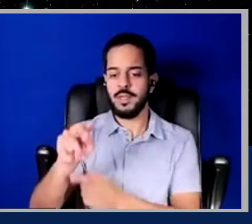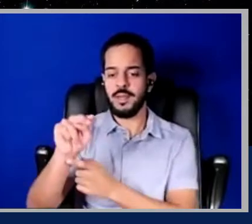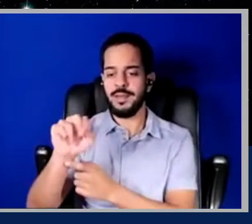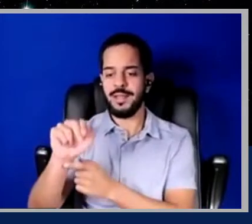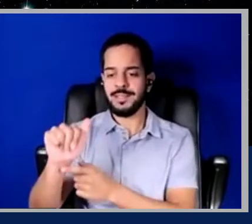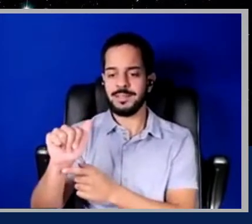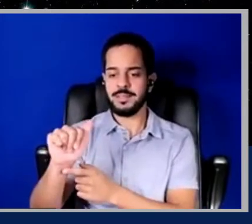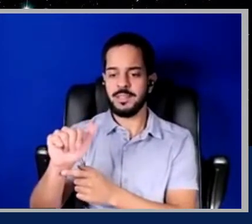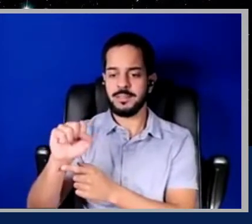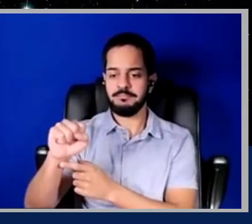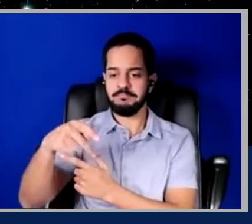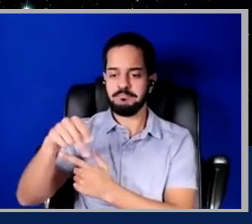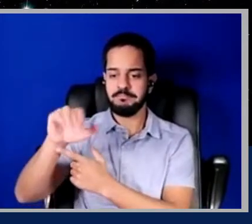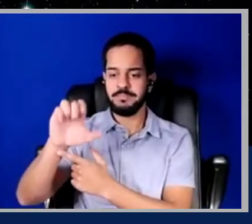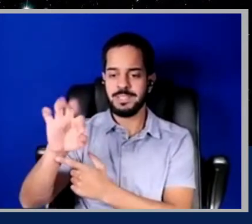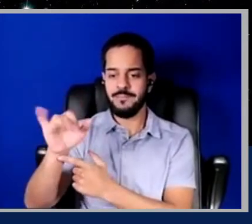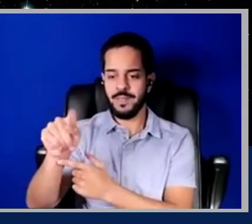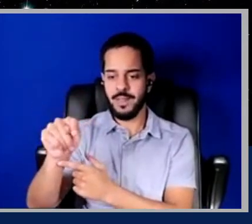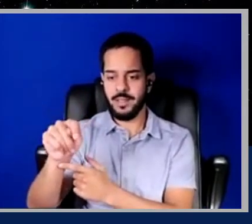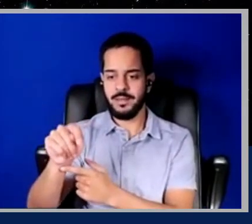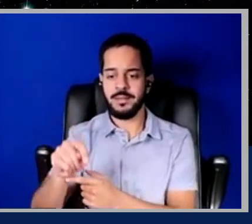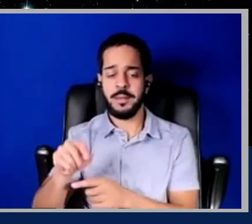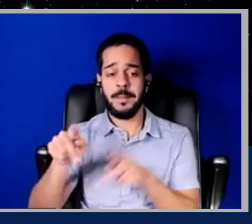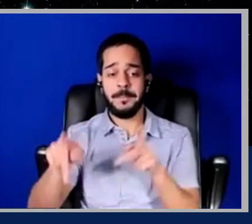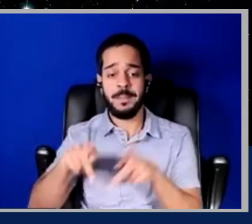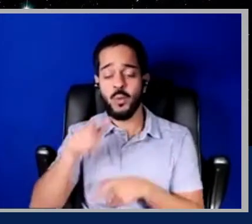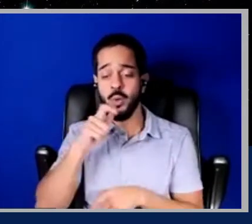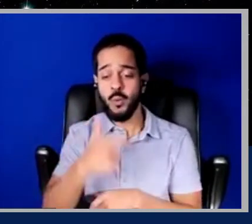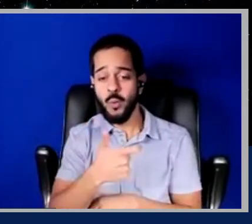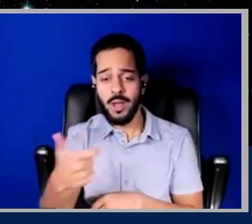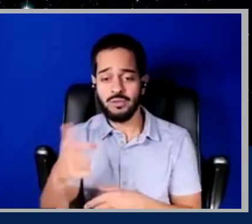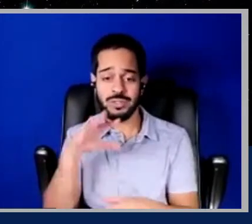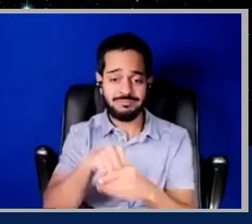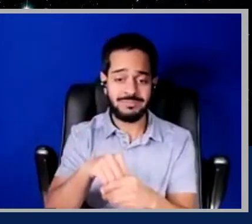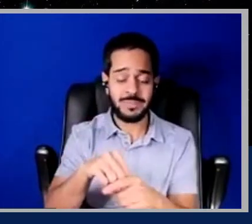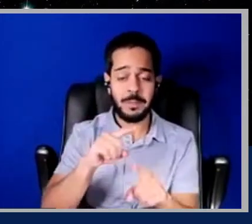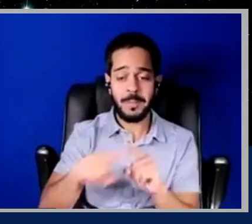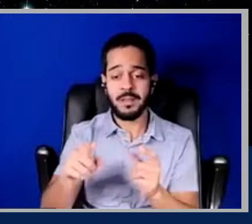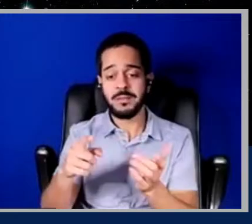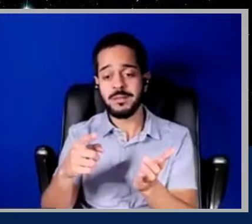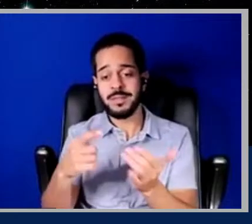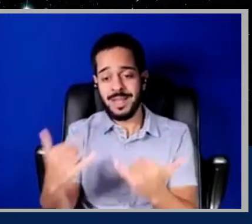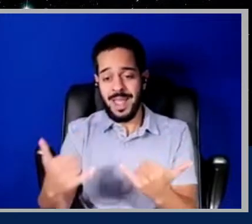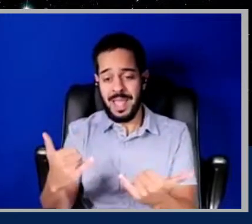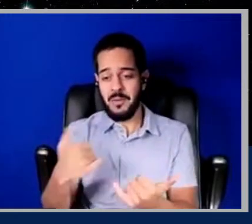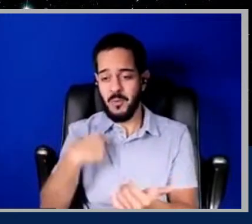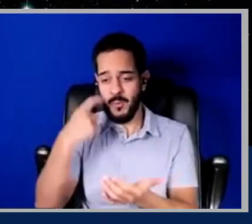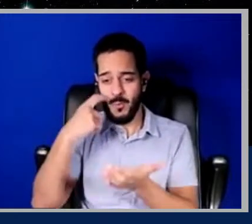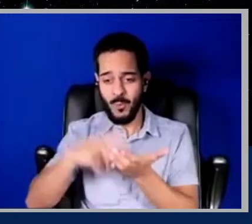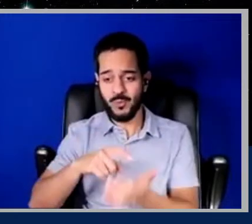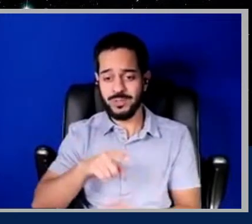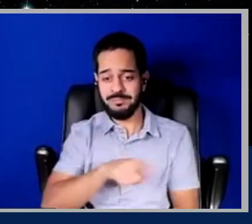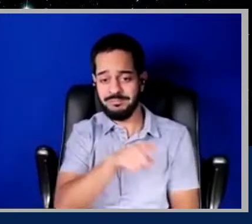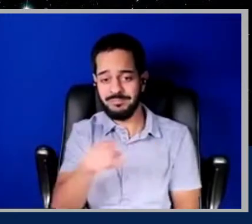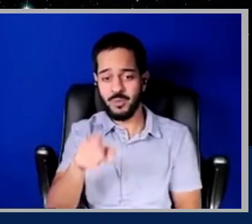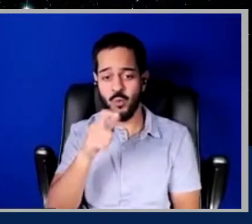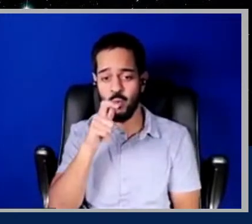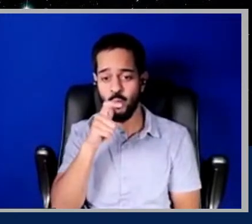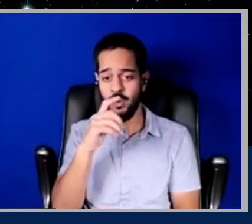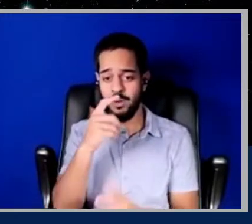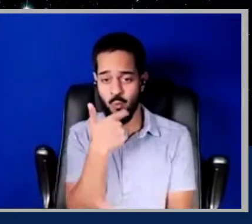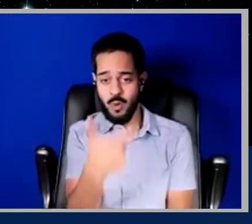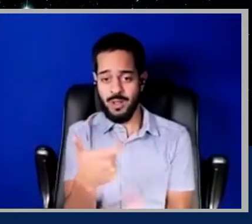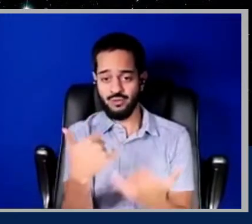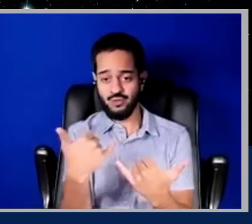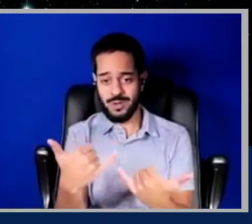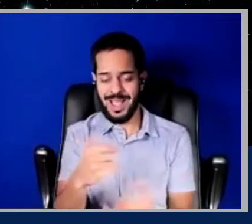And sometimes there's all these people watching and whatever. But the folks here now, y'all truly are the ones who care about making this